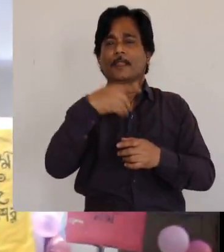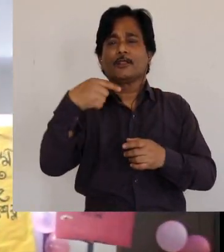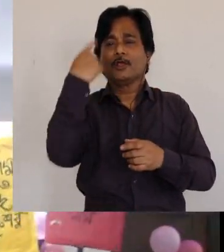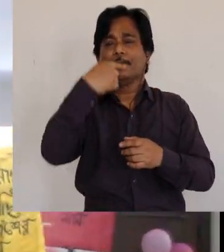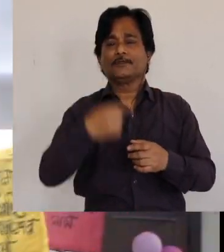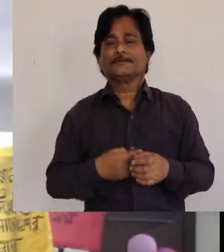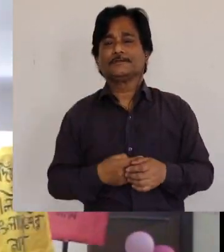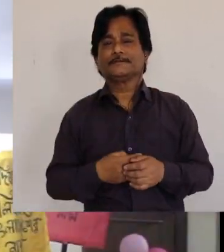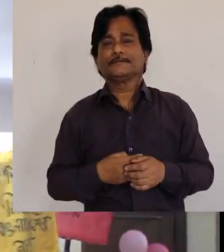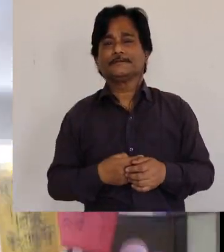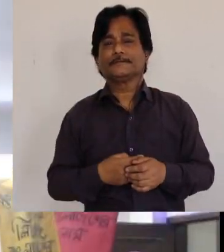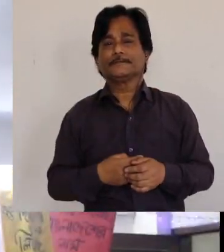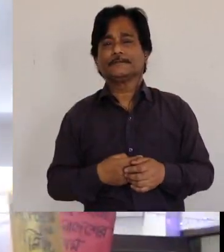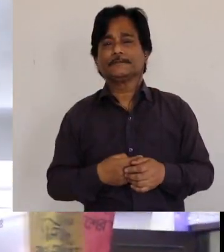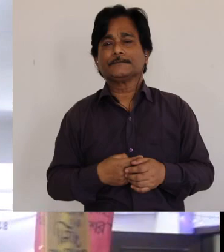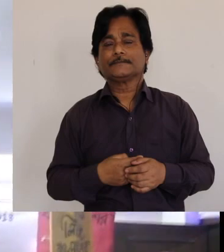participants.